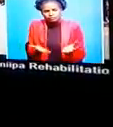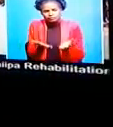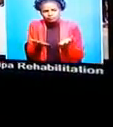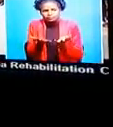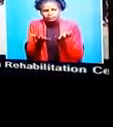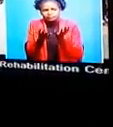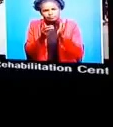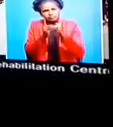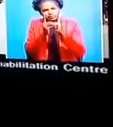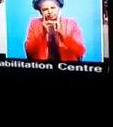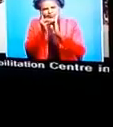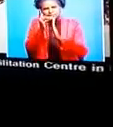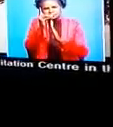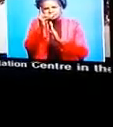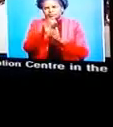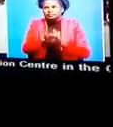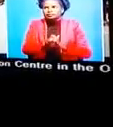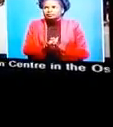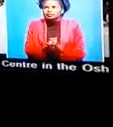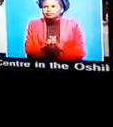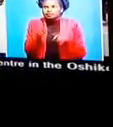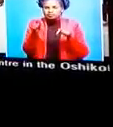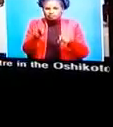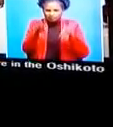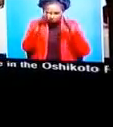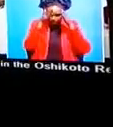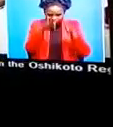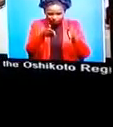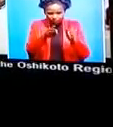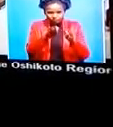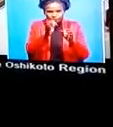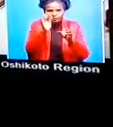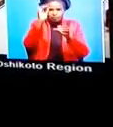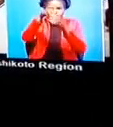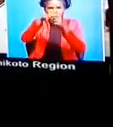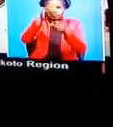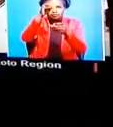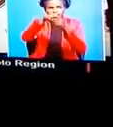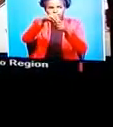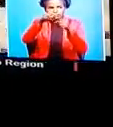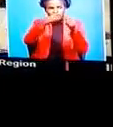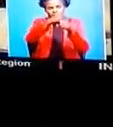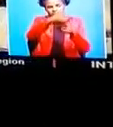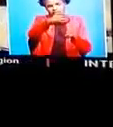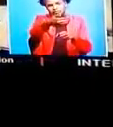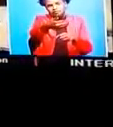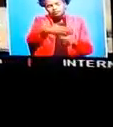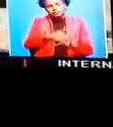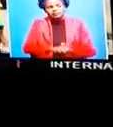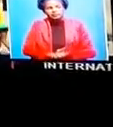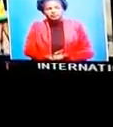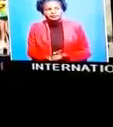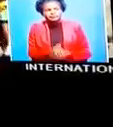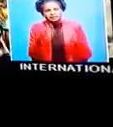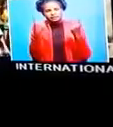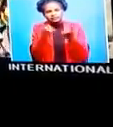in sports in Namibia. They're going to concentrate on netball this coming year. The league will